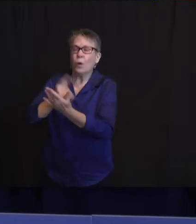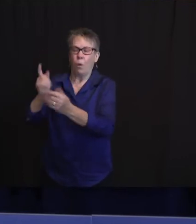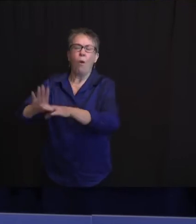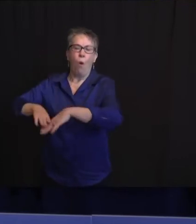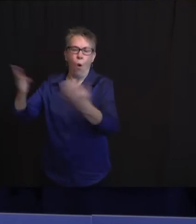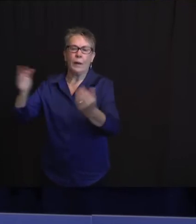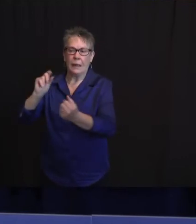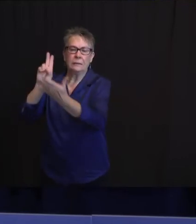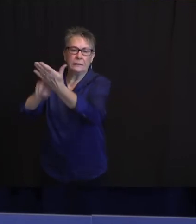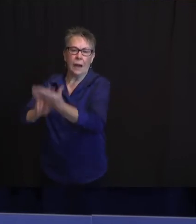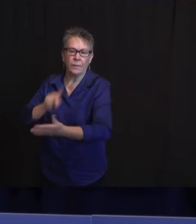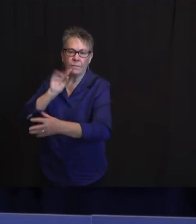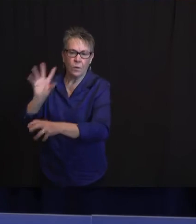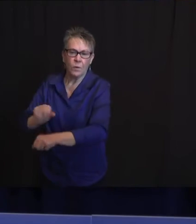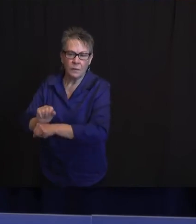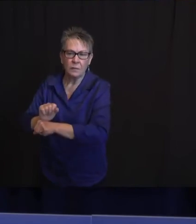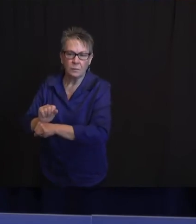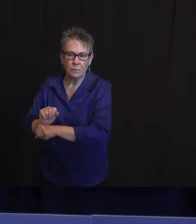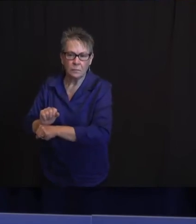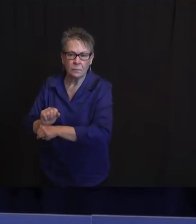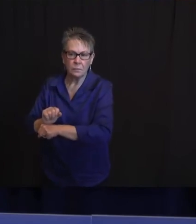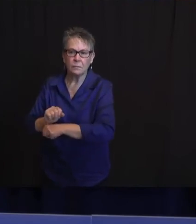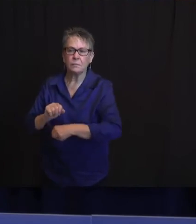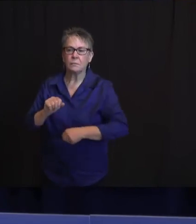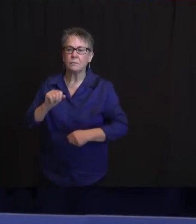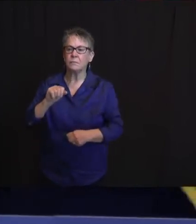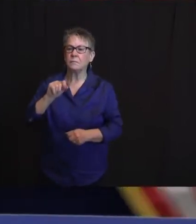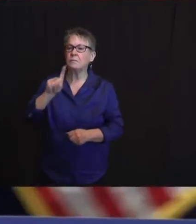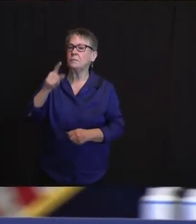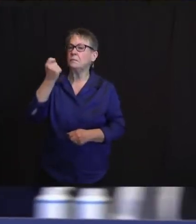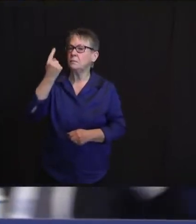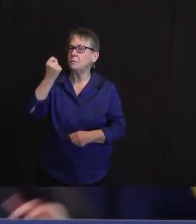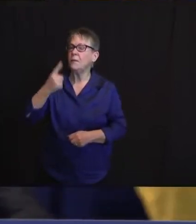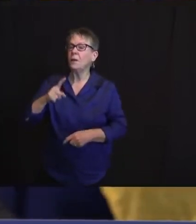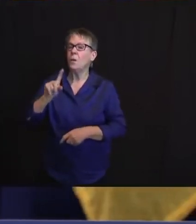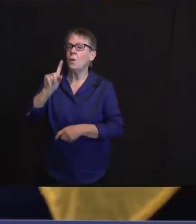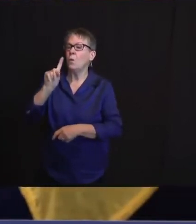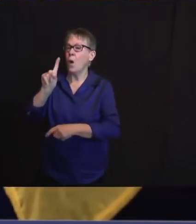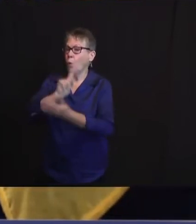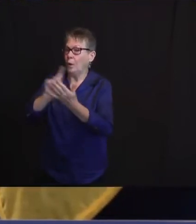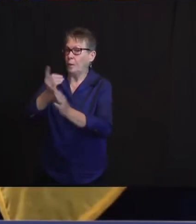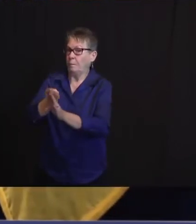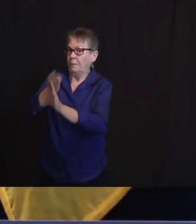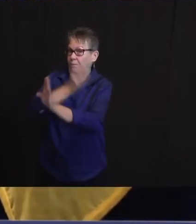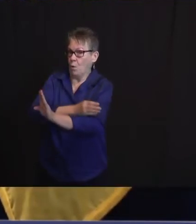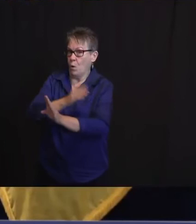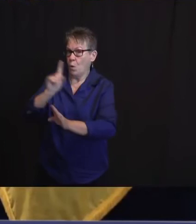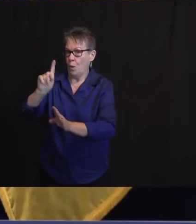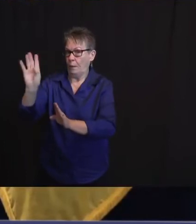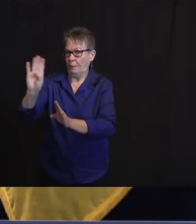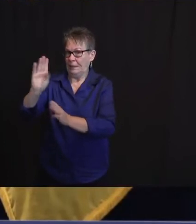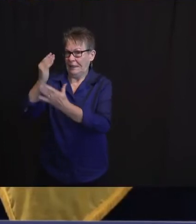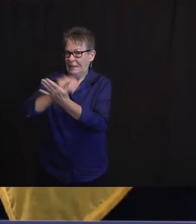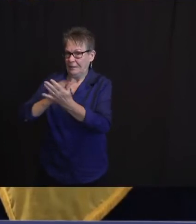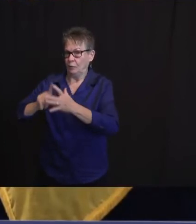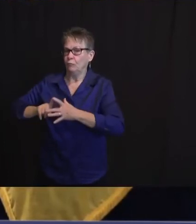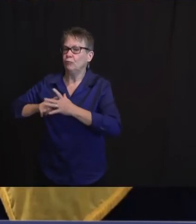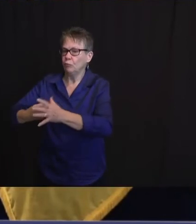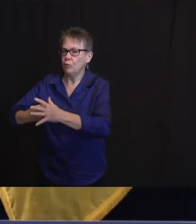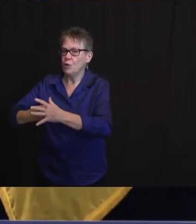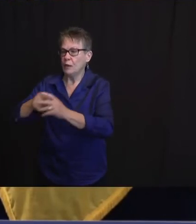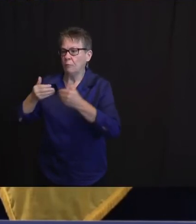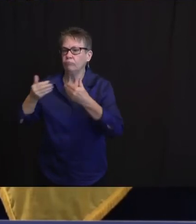would expect in a couple of weeks we will see something. God willing. That's assuming the feds continue to deliver the goods. Thank you.